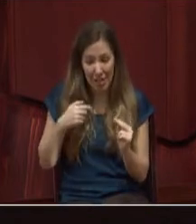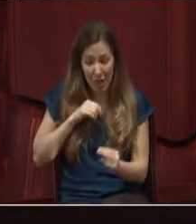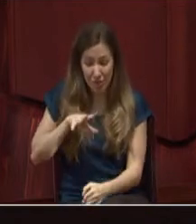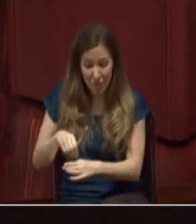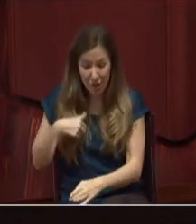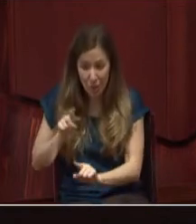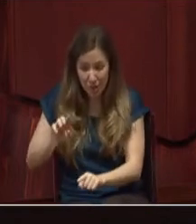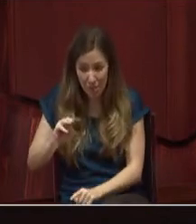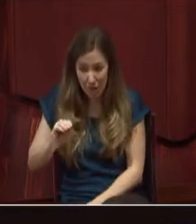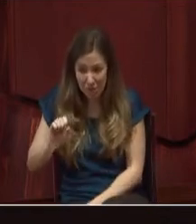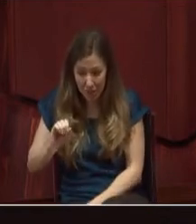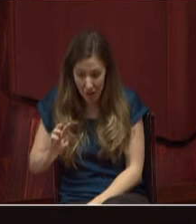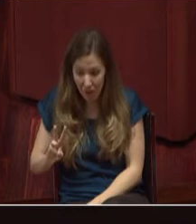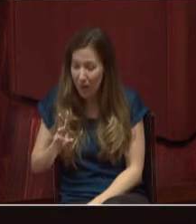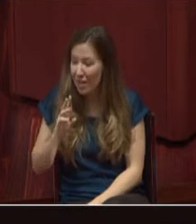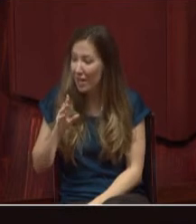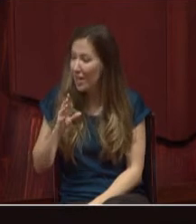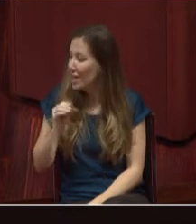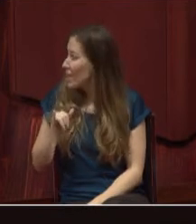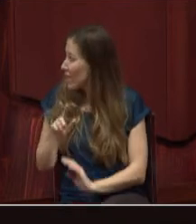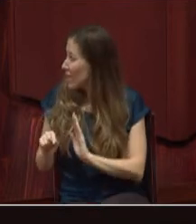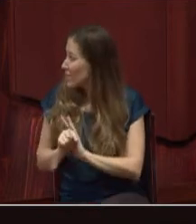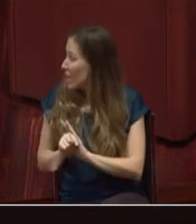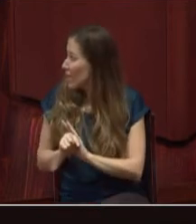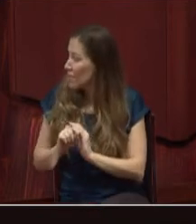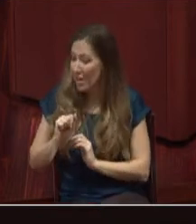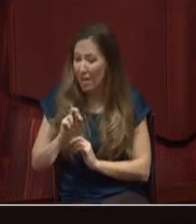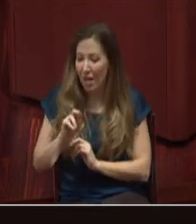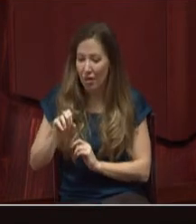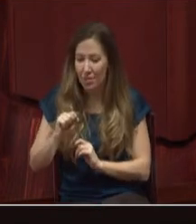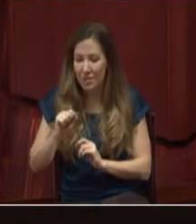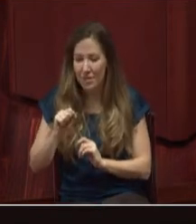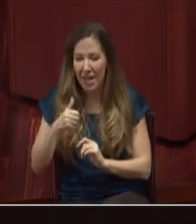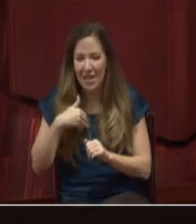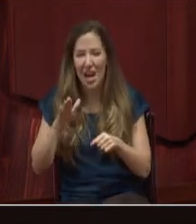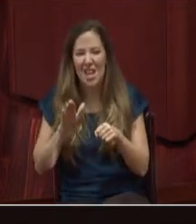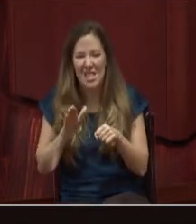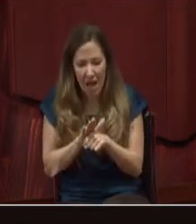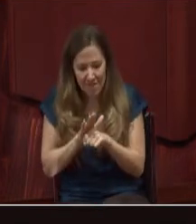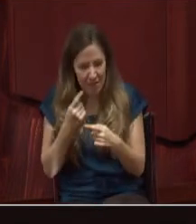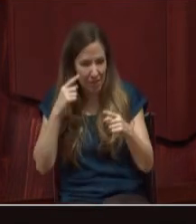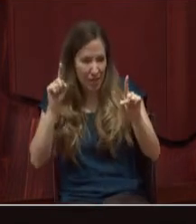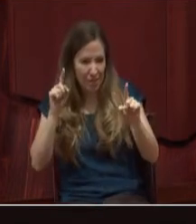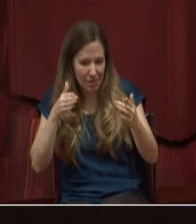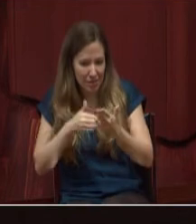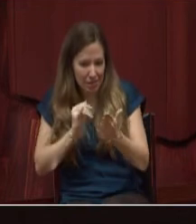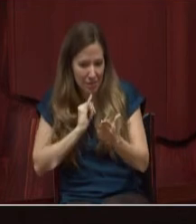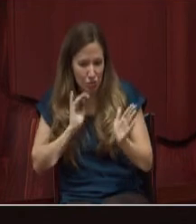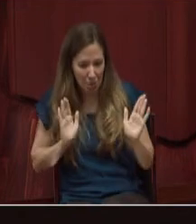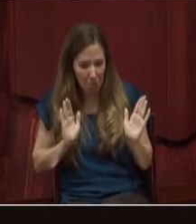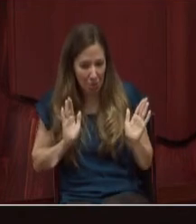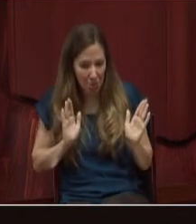Moscow at a time where the Arabs, for the first time, had enough success against Israel. They had some dignity and self-respect to